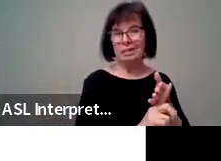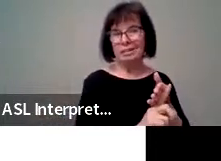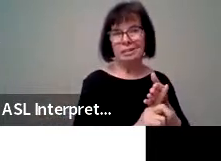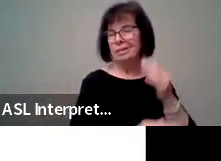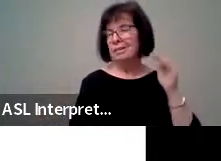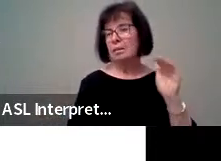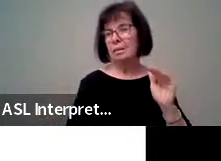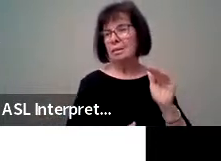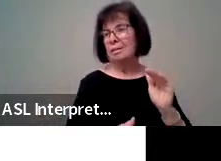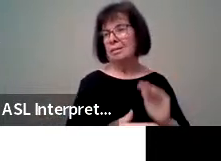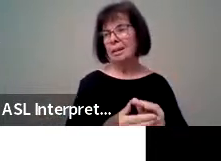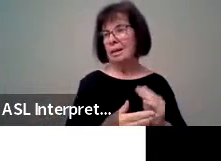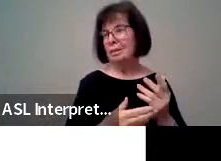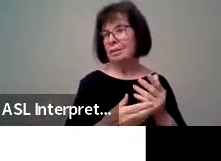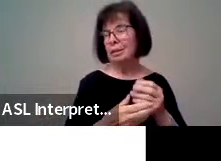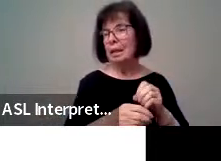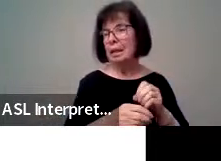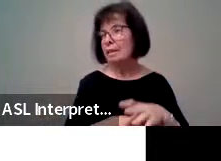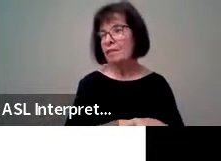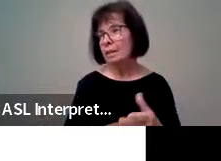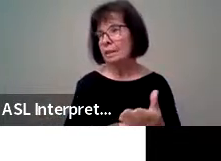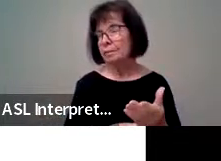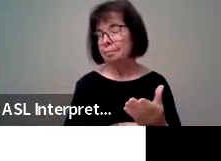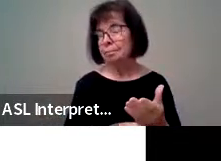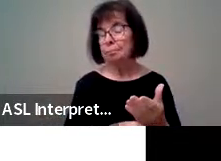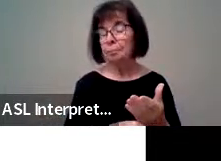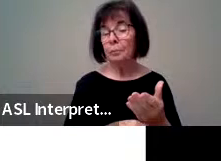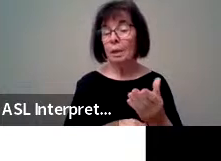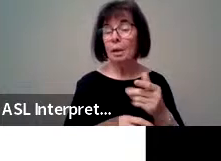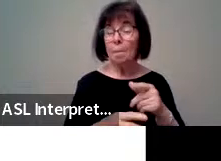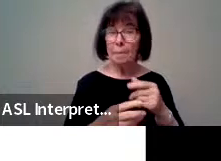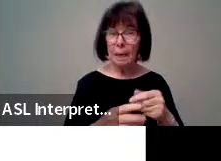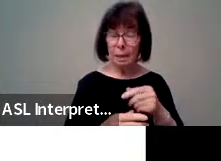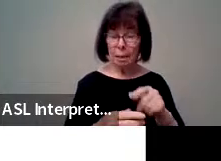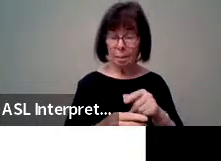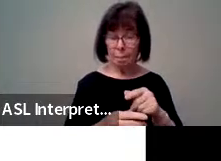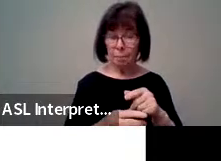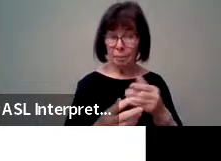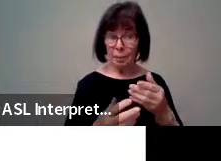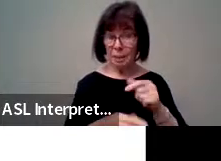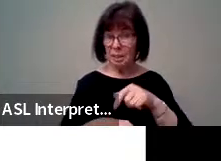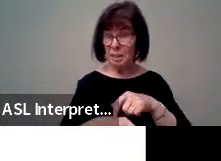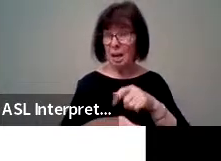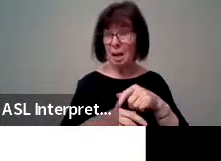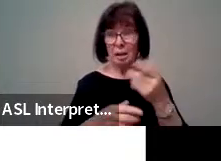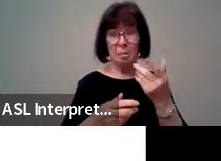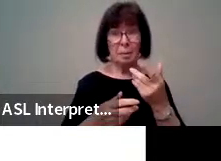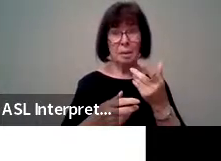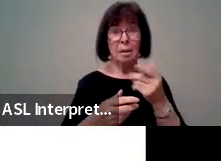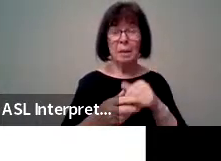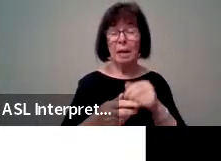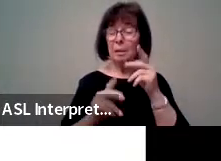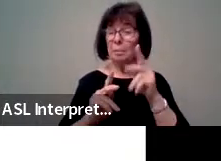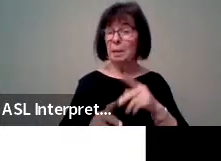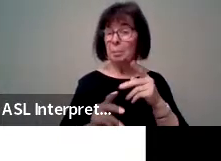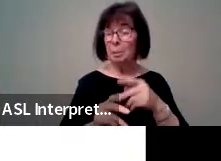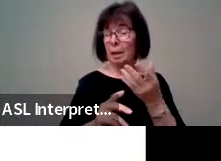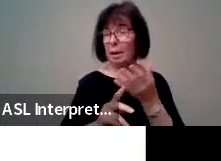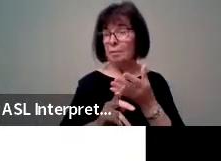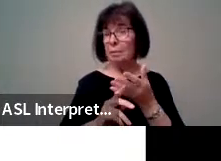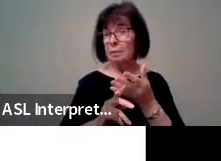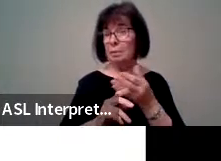quarantines, infection has already spread through the exposed people.